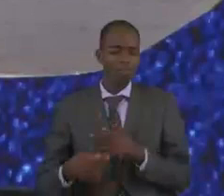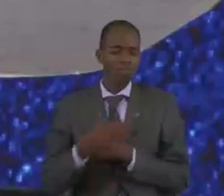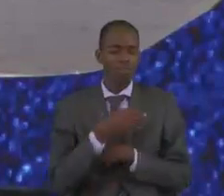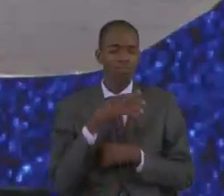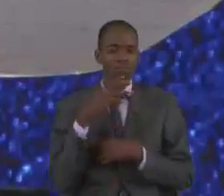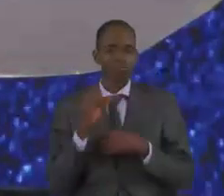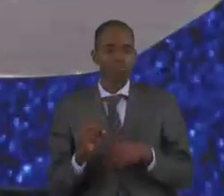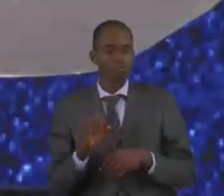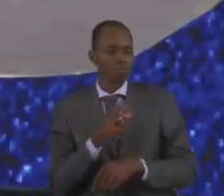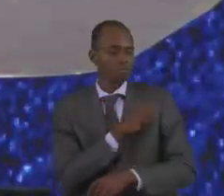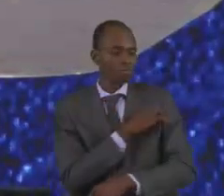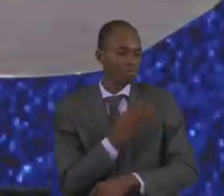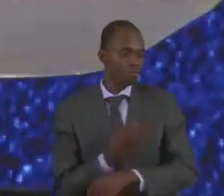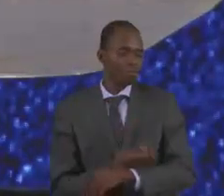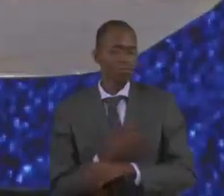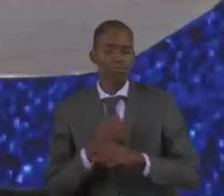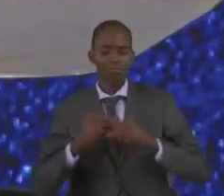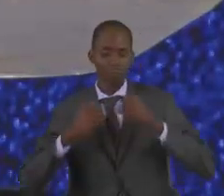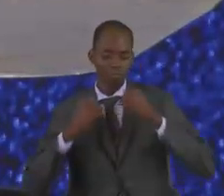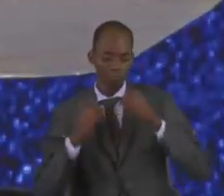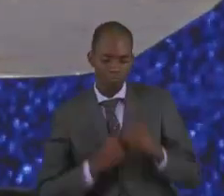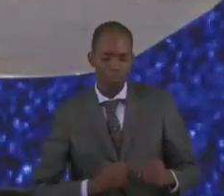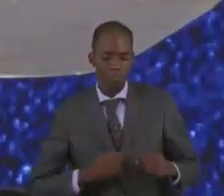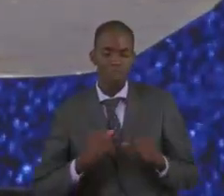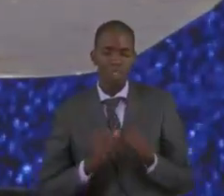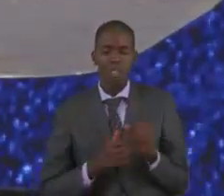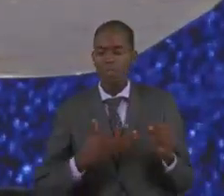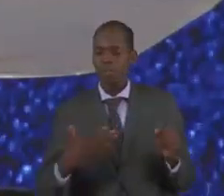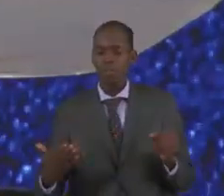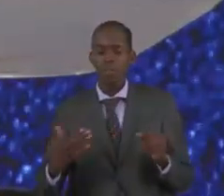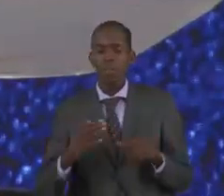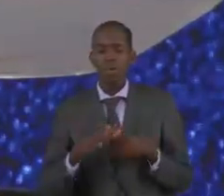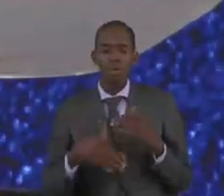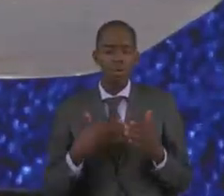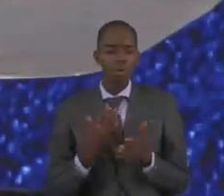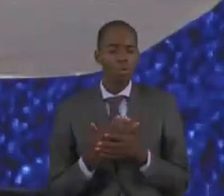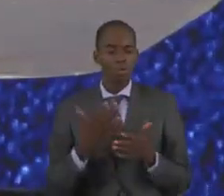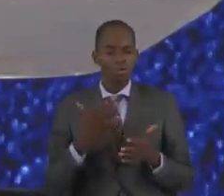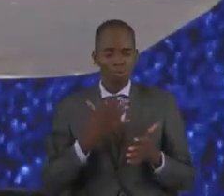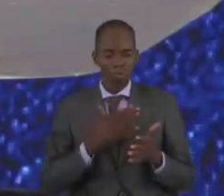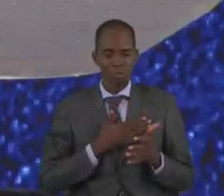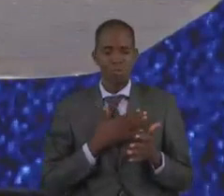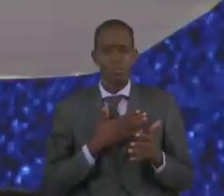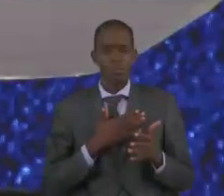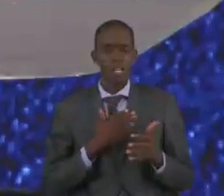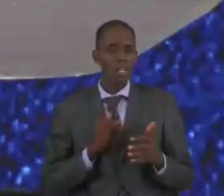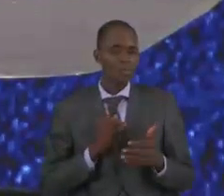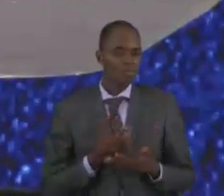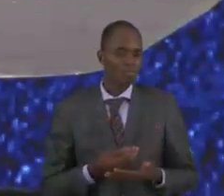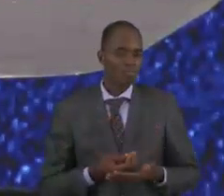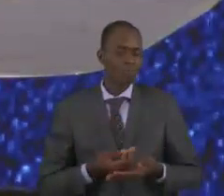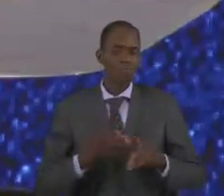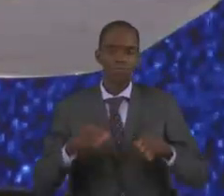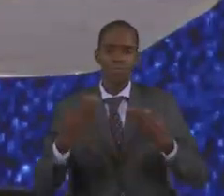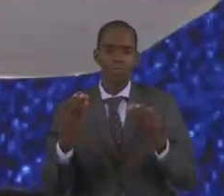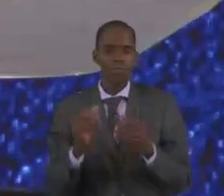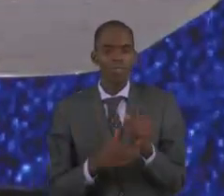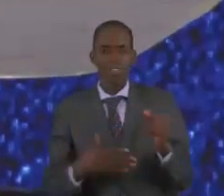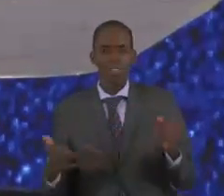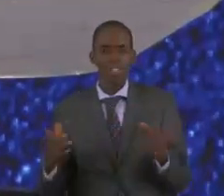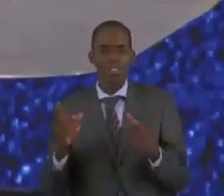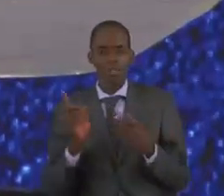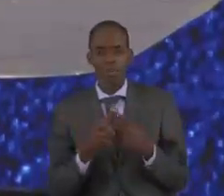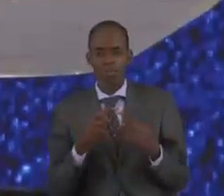my strength, everything I got, all my contacts, I spent everything to pursue